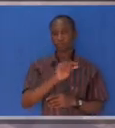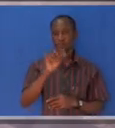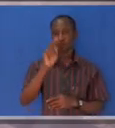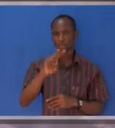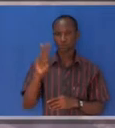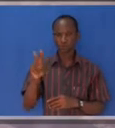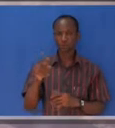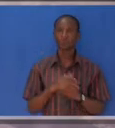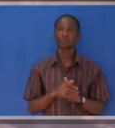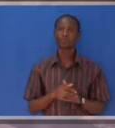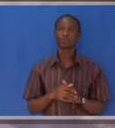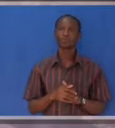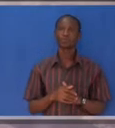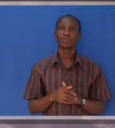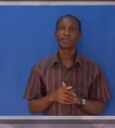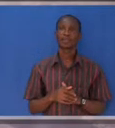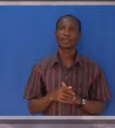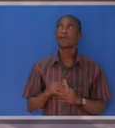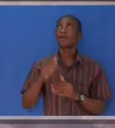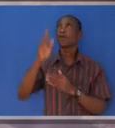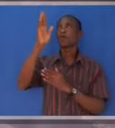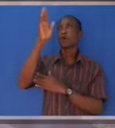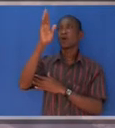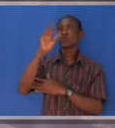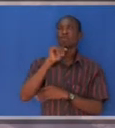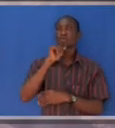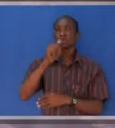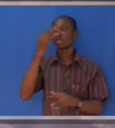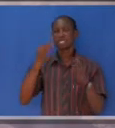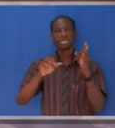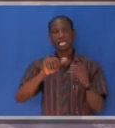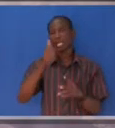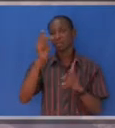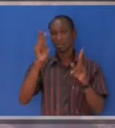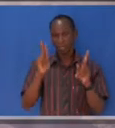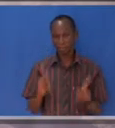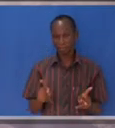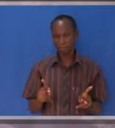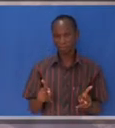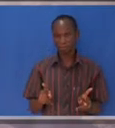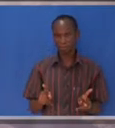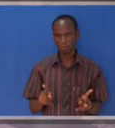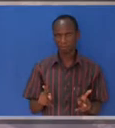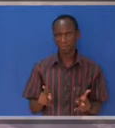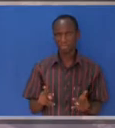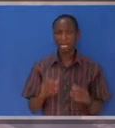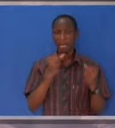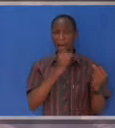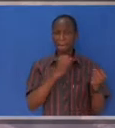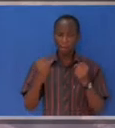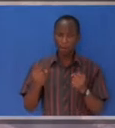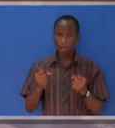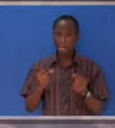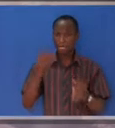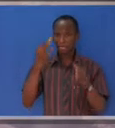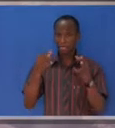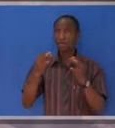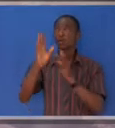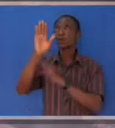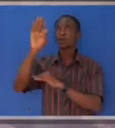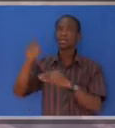"For the Father judges no one, but has committed all judgment to the